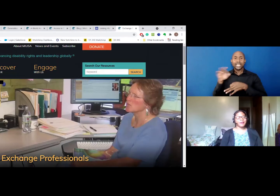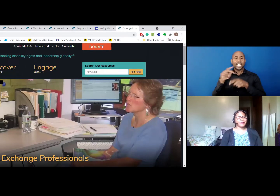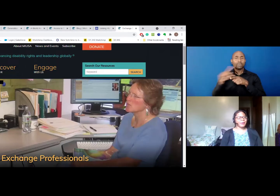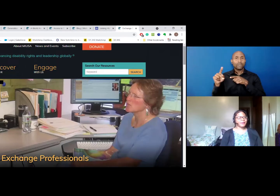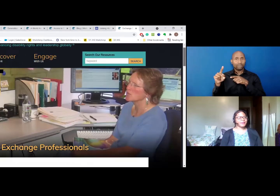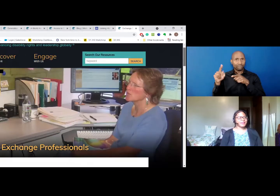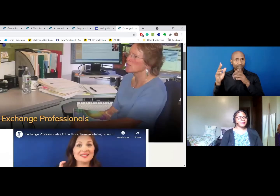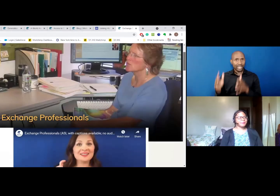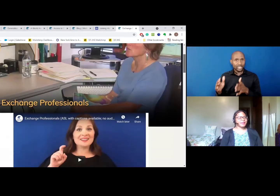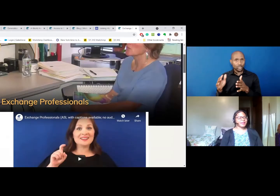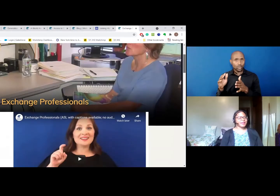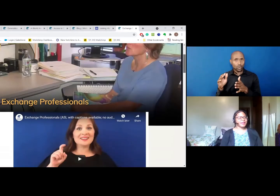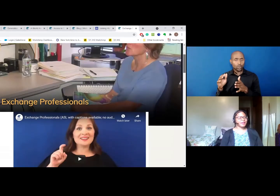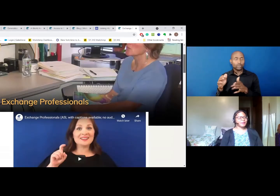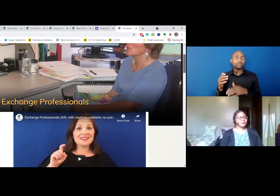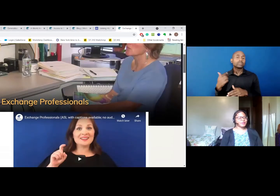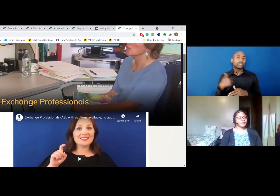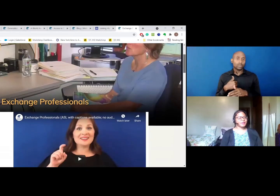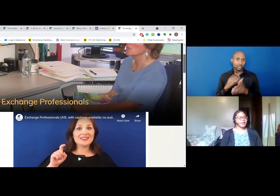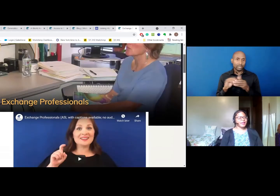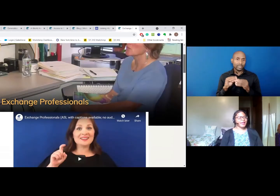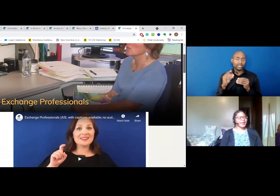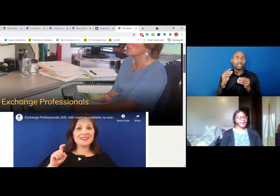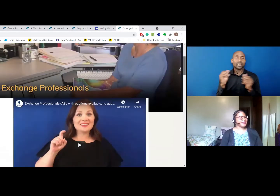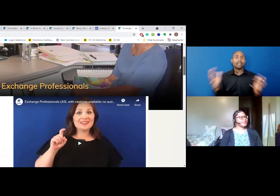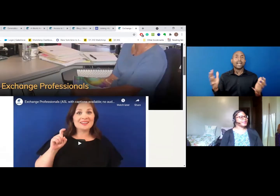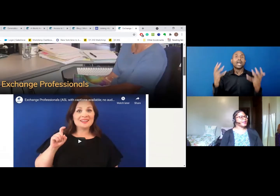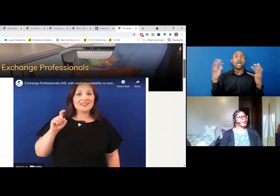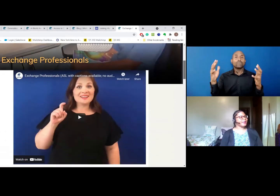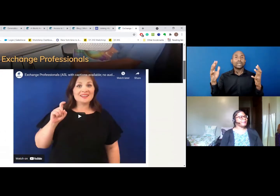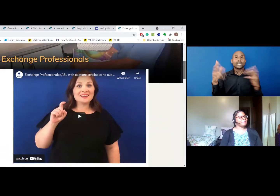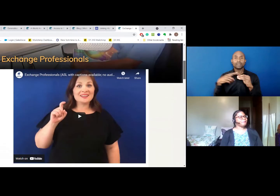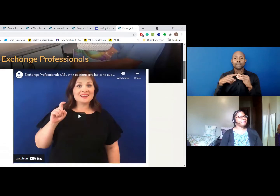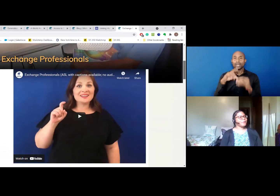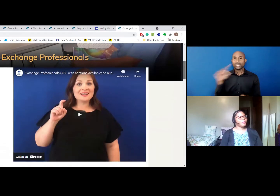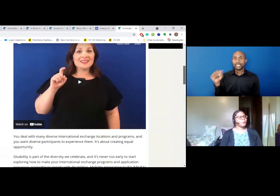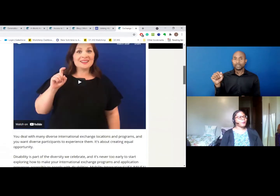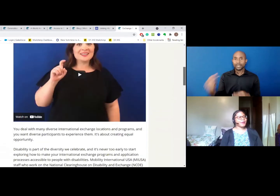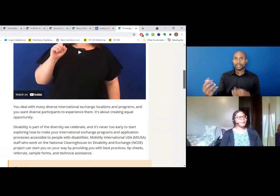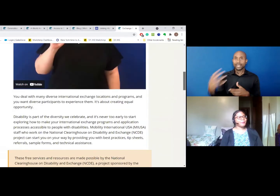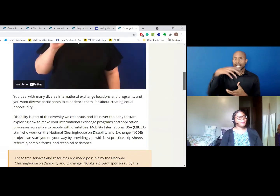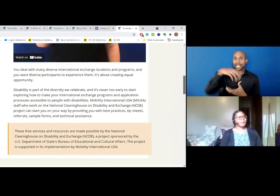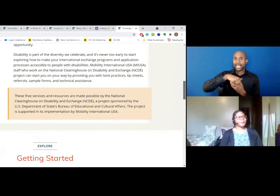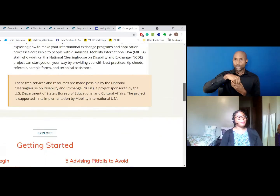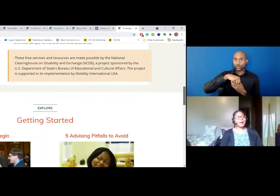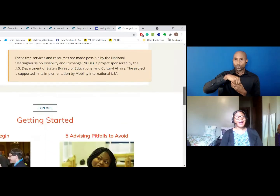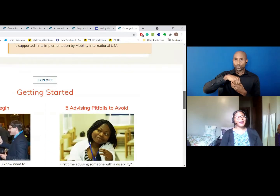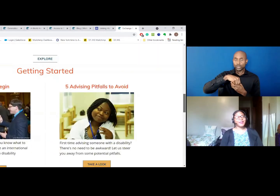talking a lot about disability inclusion, and